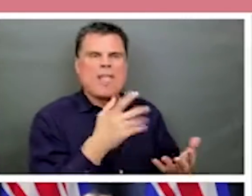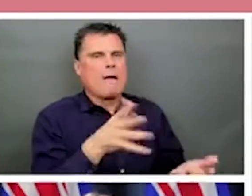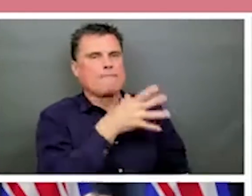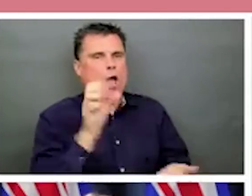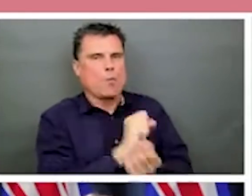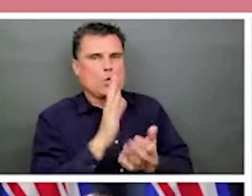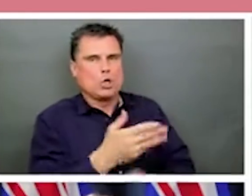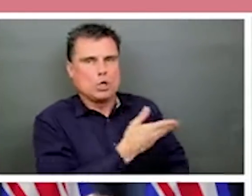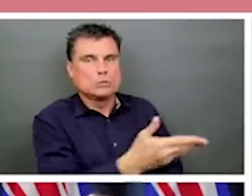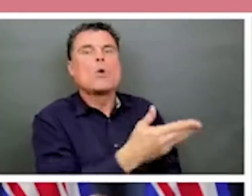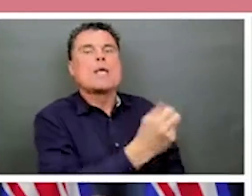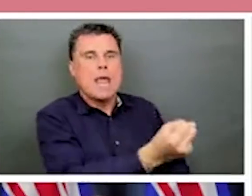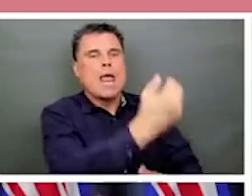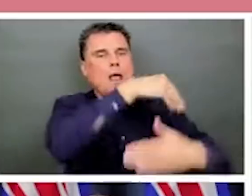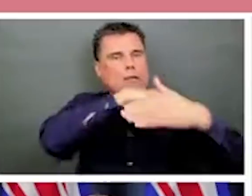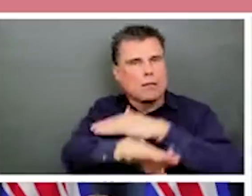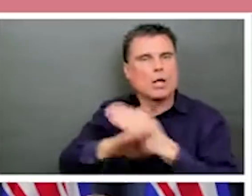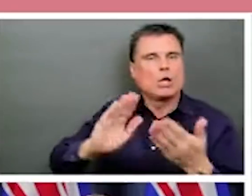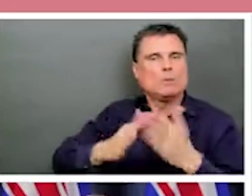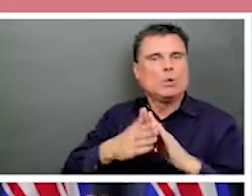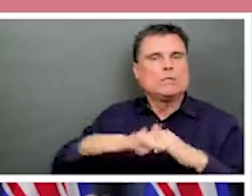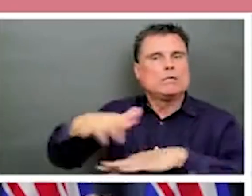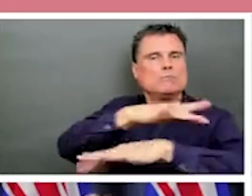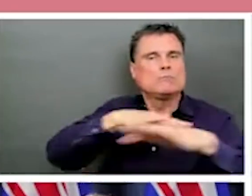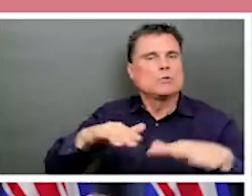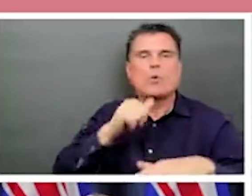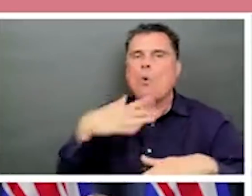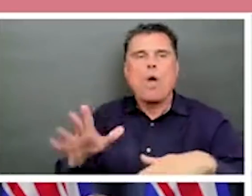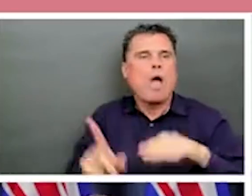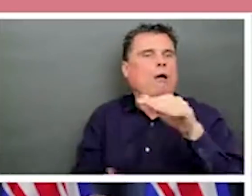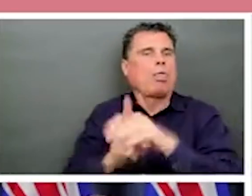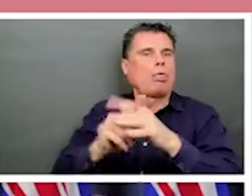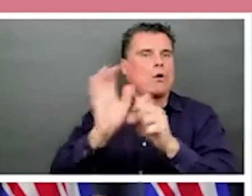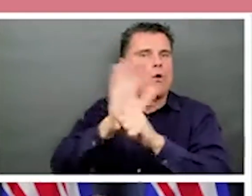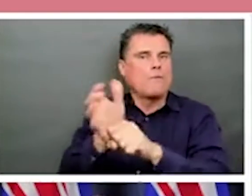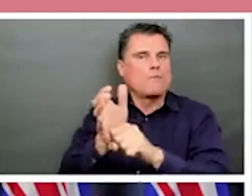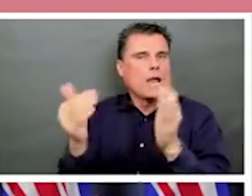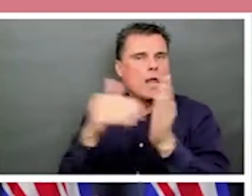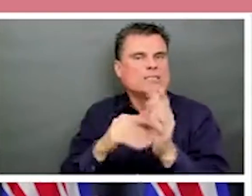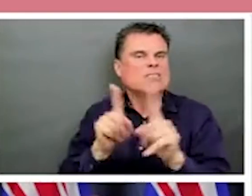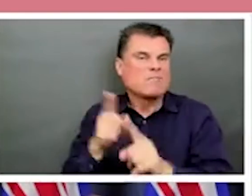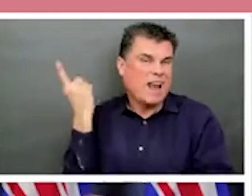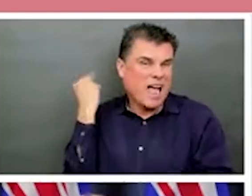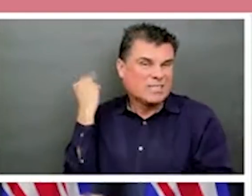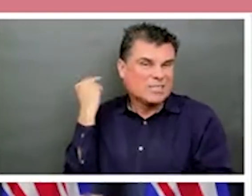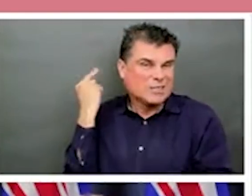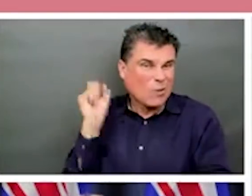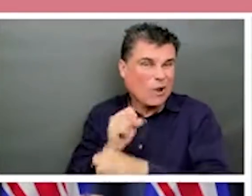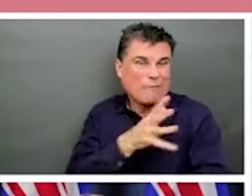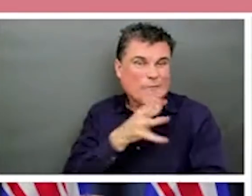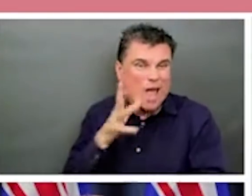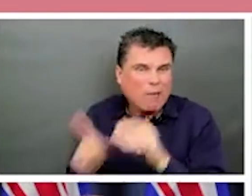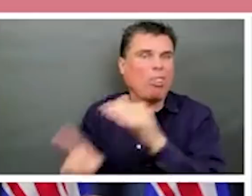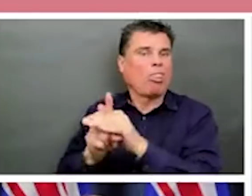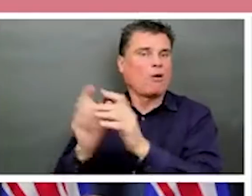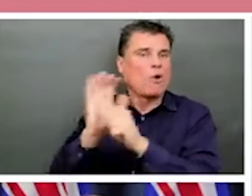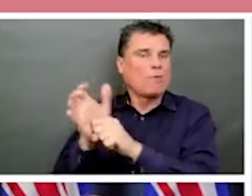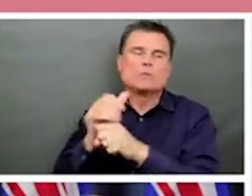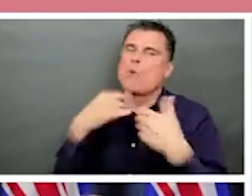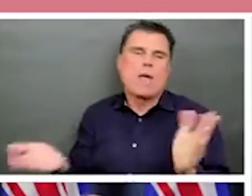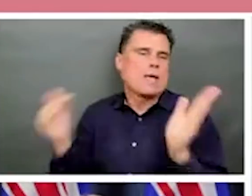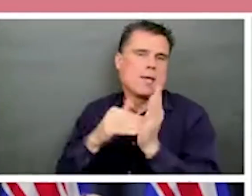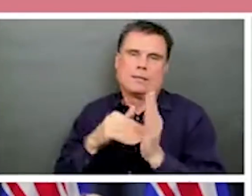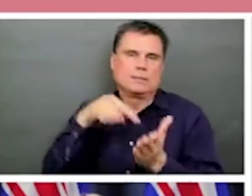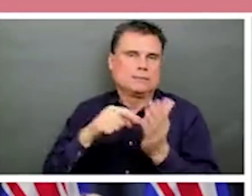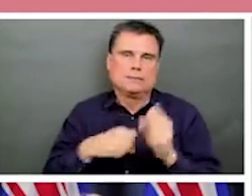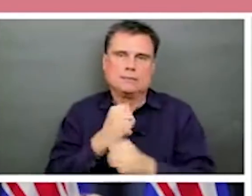our communities, we don't see the outbreaks that we saw last year. As well, we know that there's been challenges with